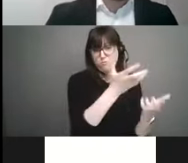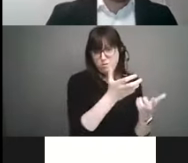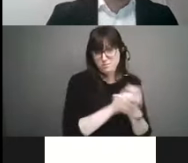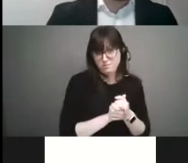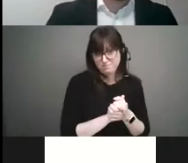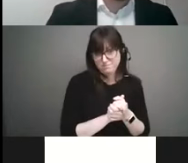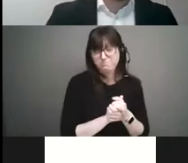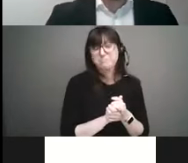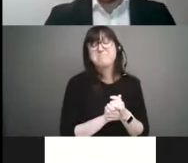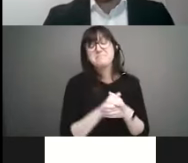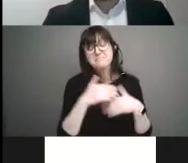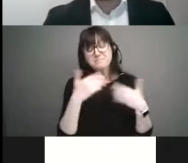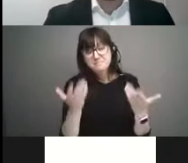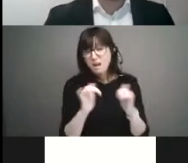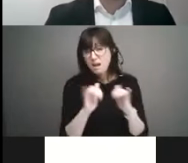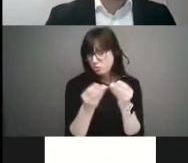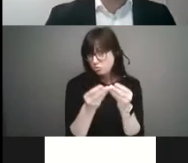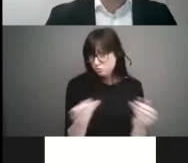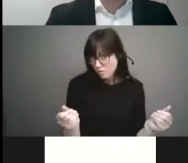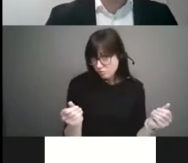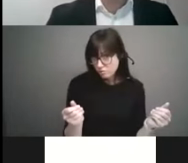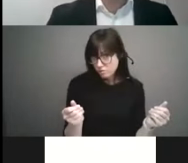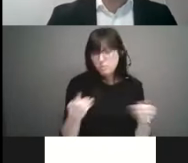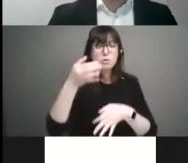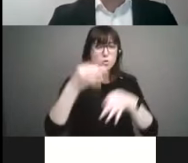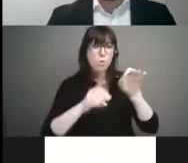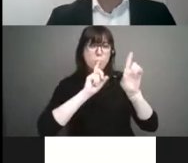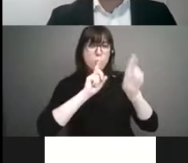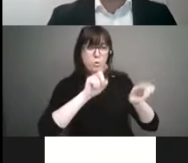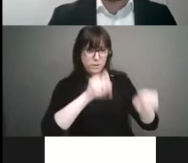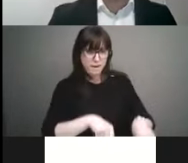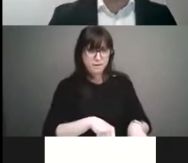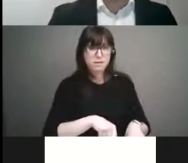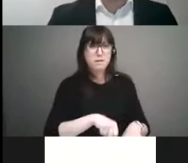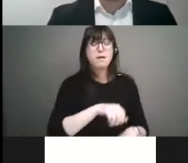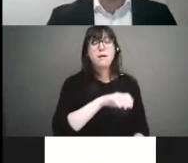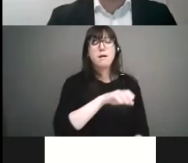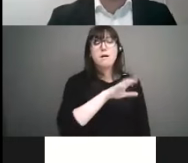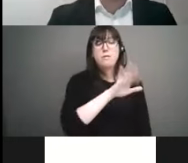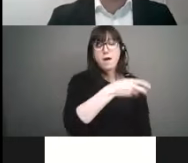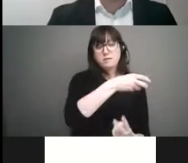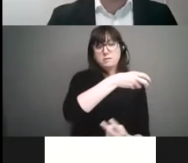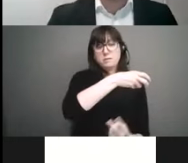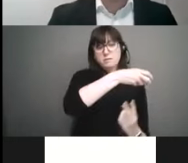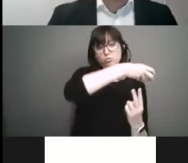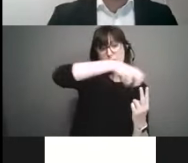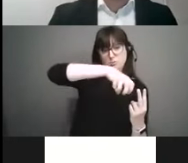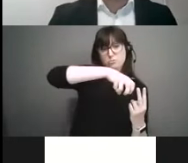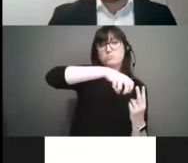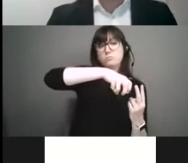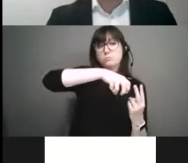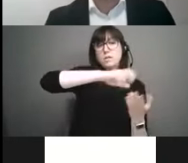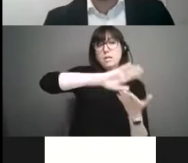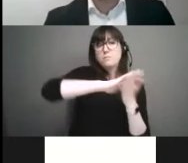In those cases, a remedy that's available and that a court can order is that the transaction to place the property into joint or